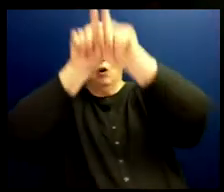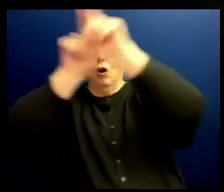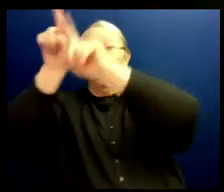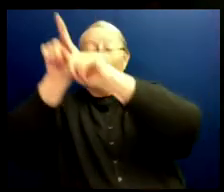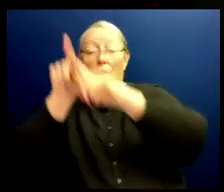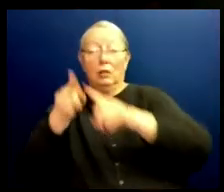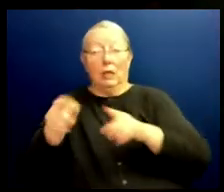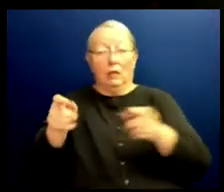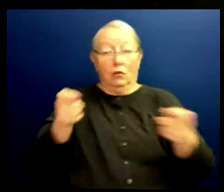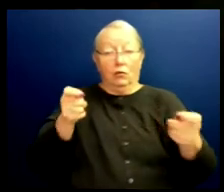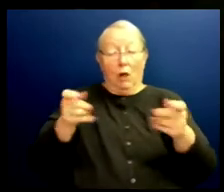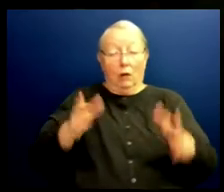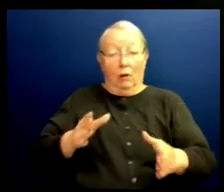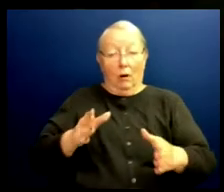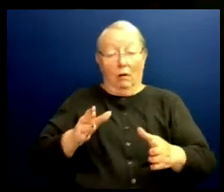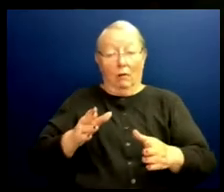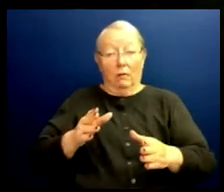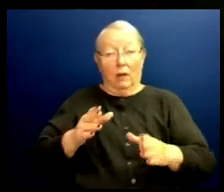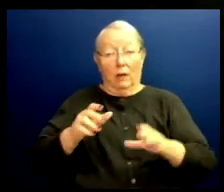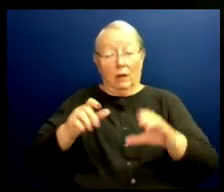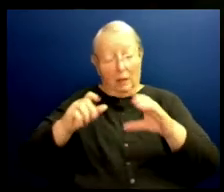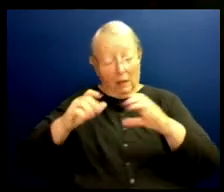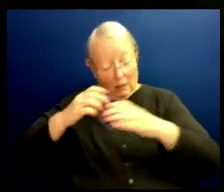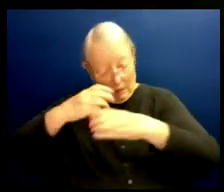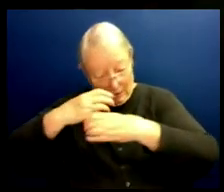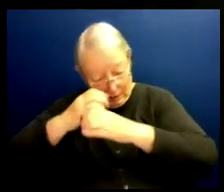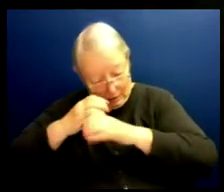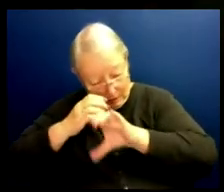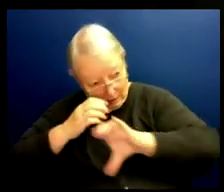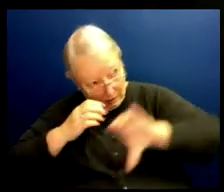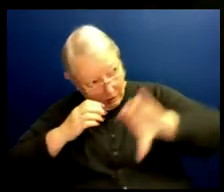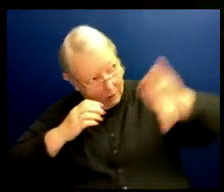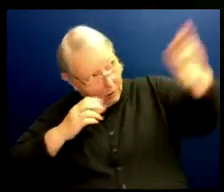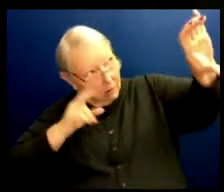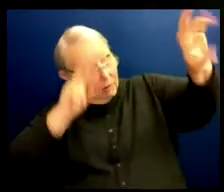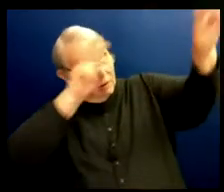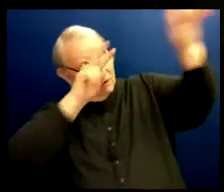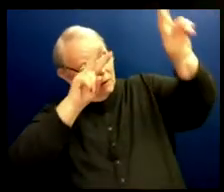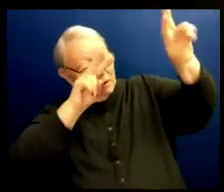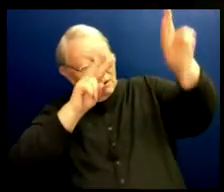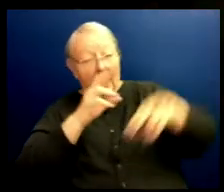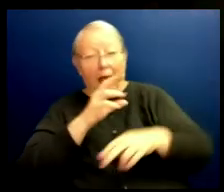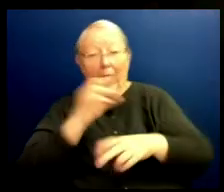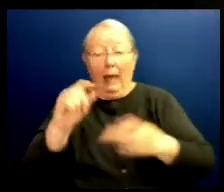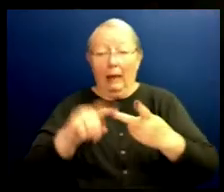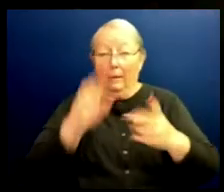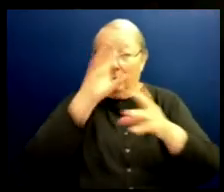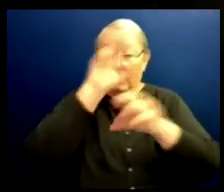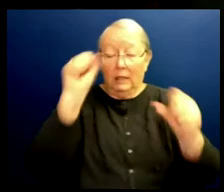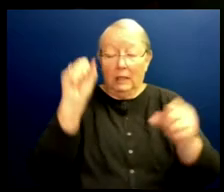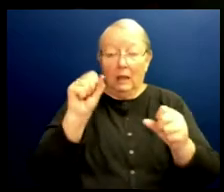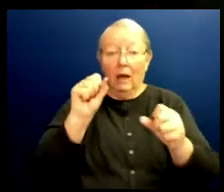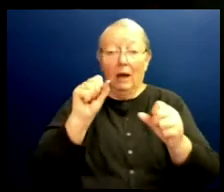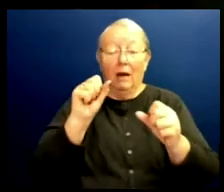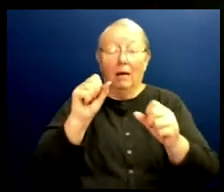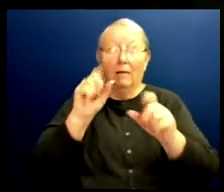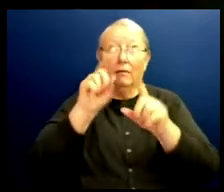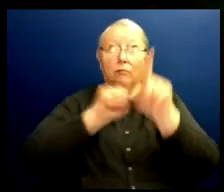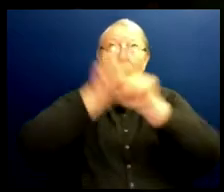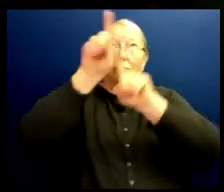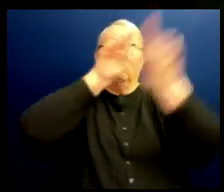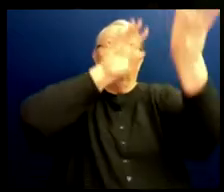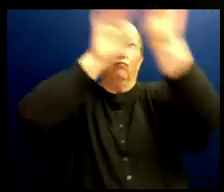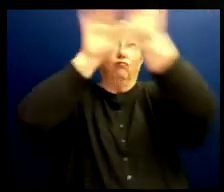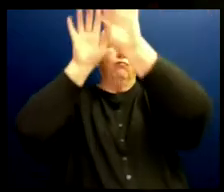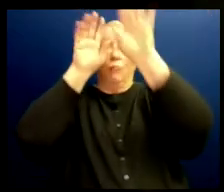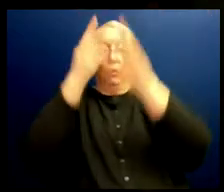Telescope Science Institute and the president of the International Astronomical Union. Prior to his work with the Science Institute, he was a